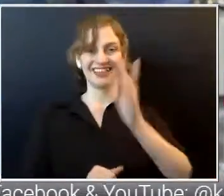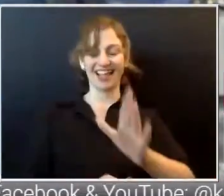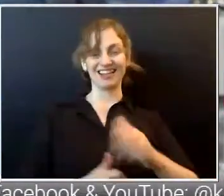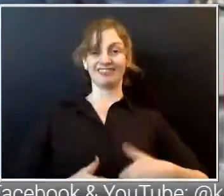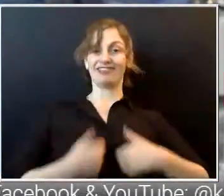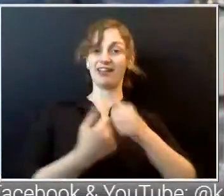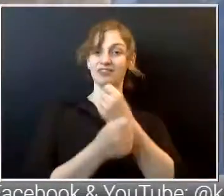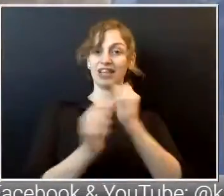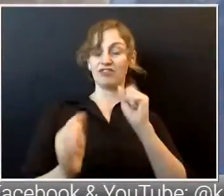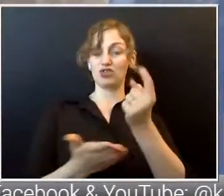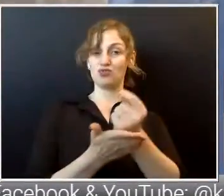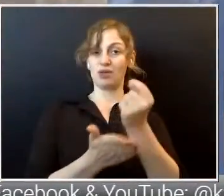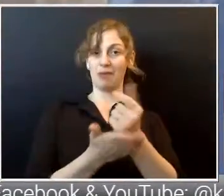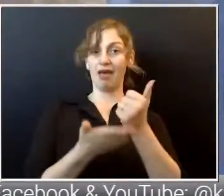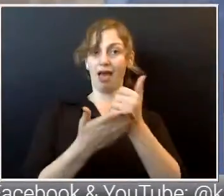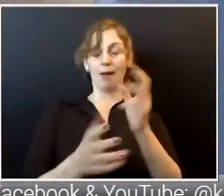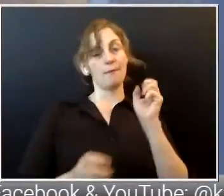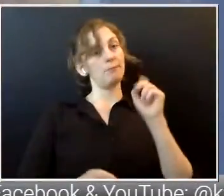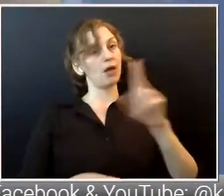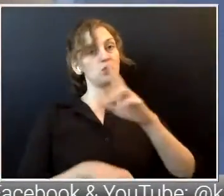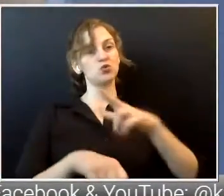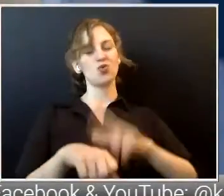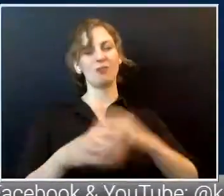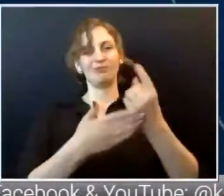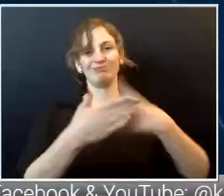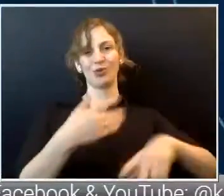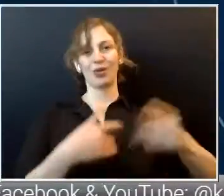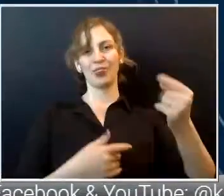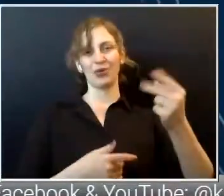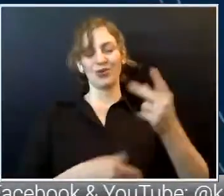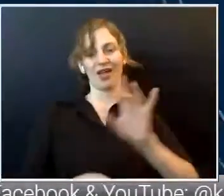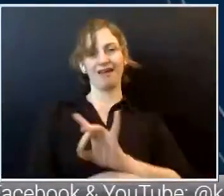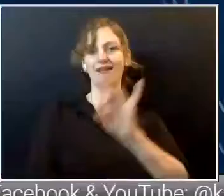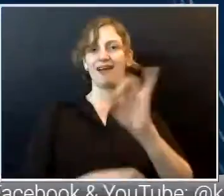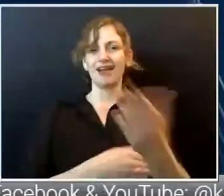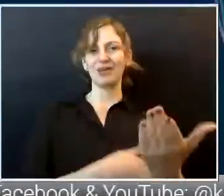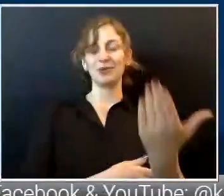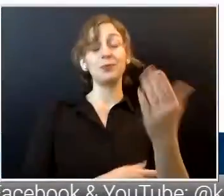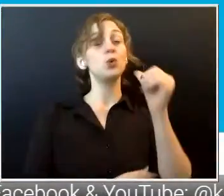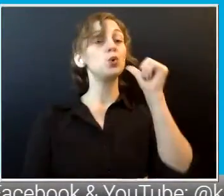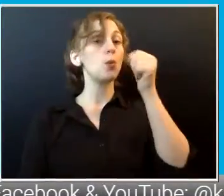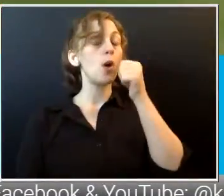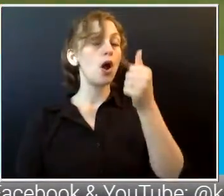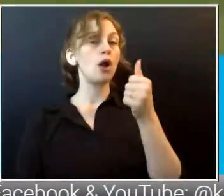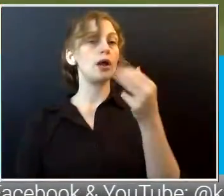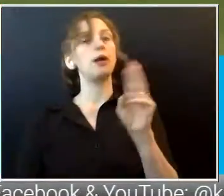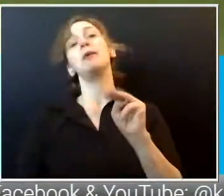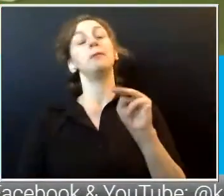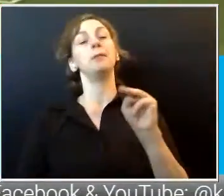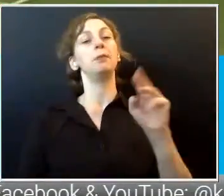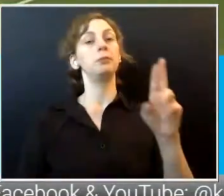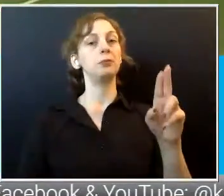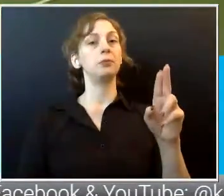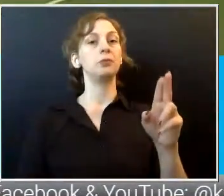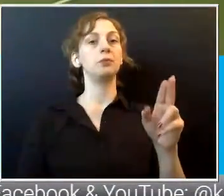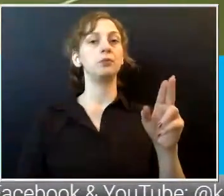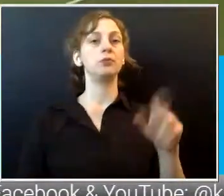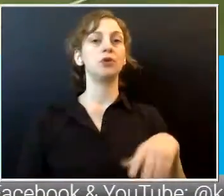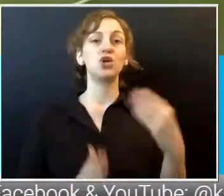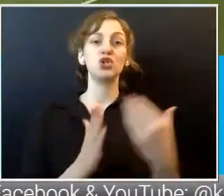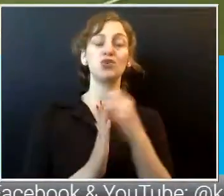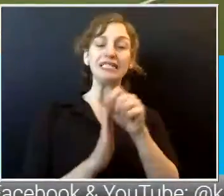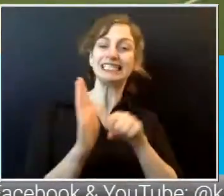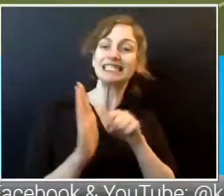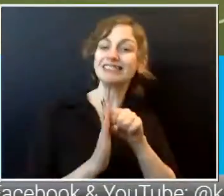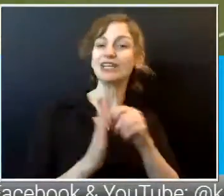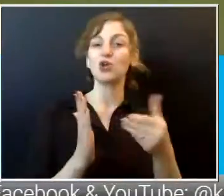That's next Thursday at 8 a.m. Coming up tomorrow on the Morning Medical Update. New season, new stadium, new